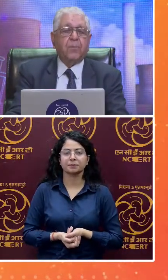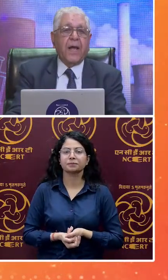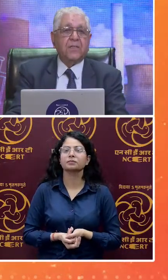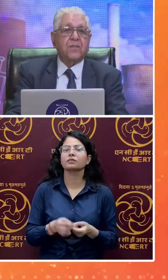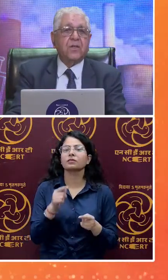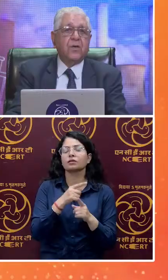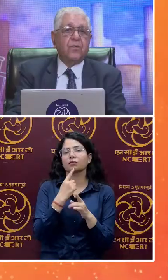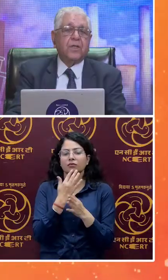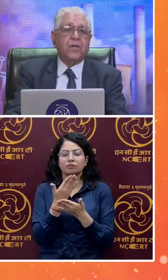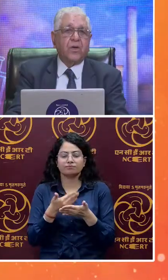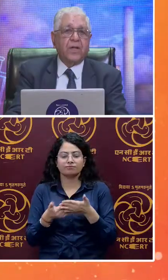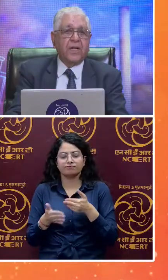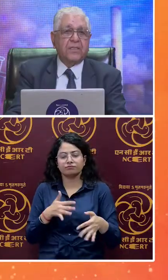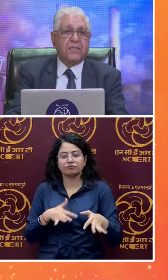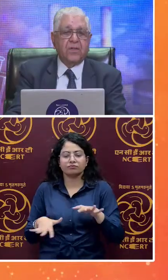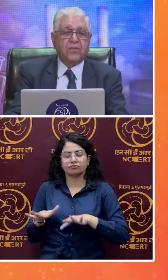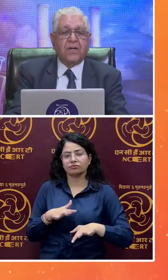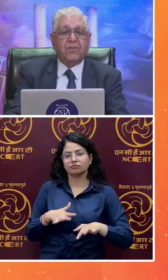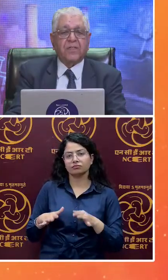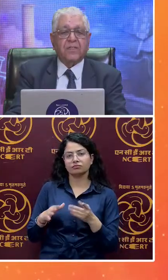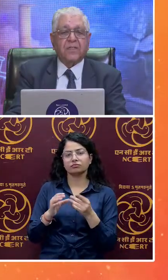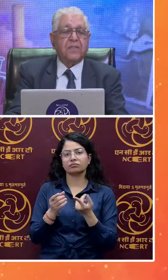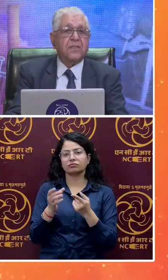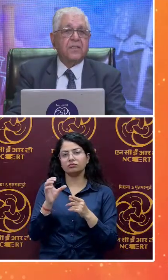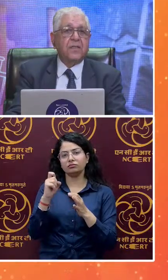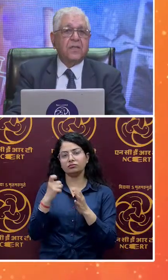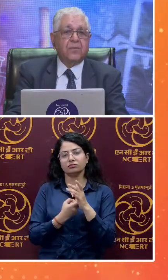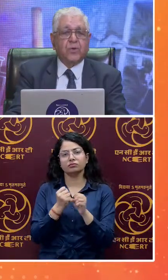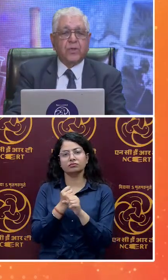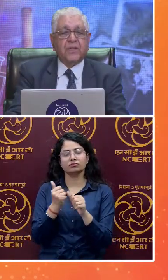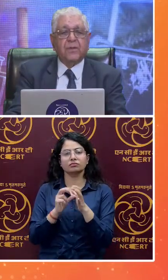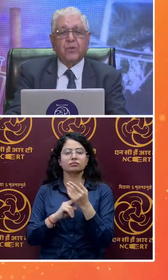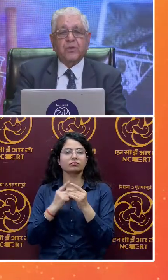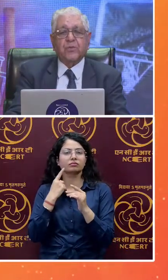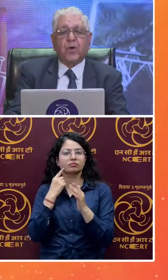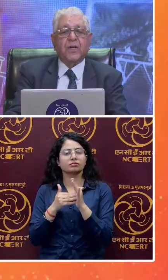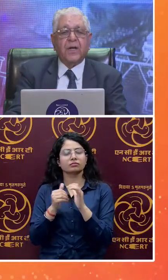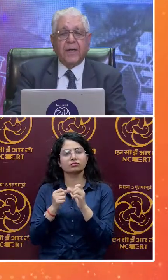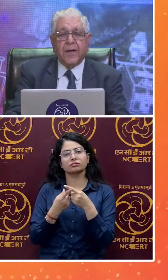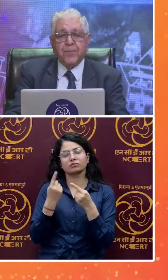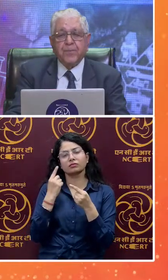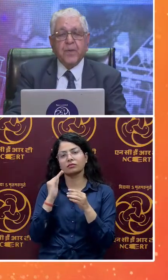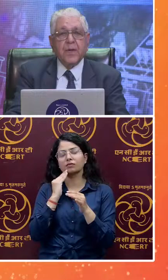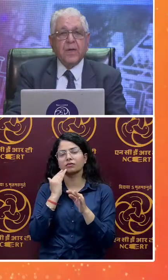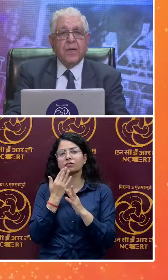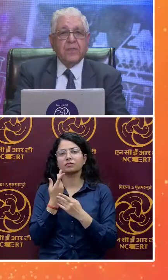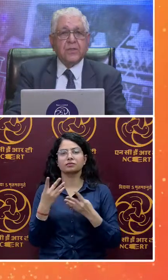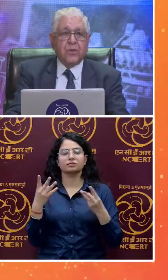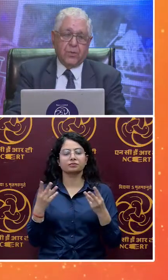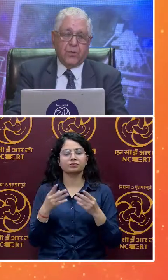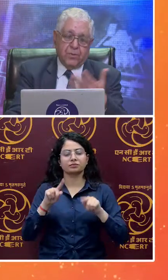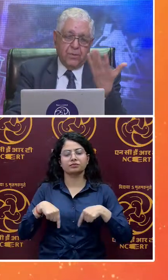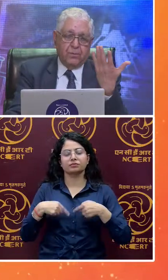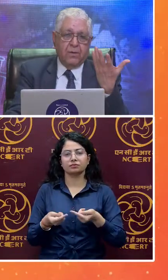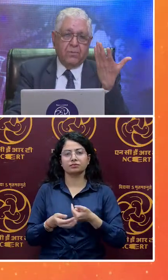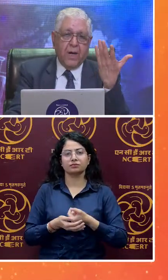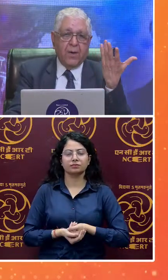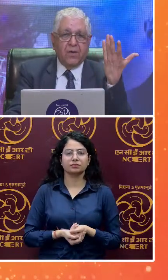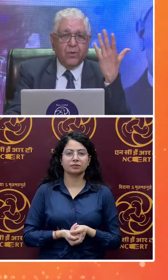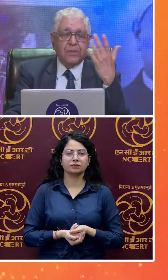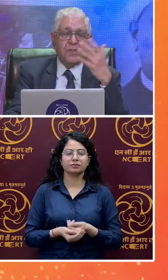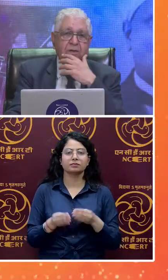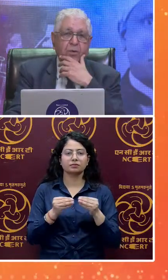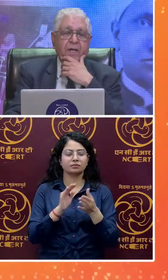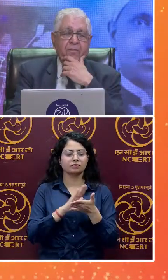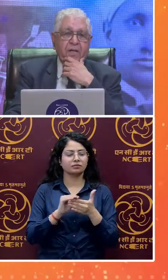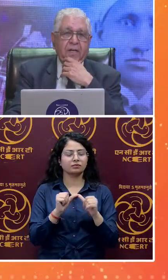evaluate the plans for the organization of scientific research in the post-war India. So, Bhabha